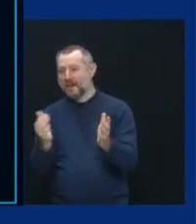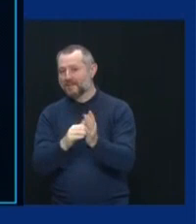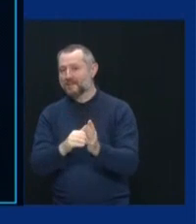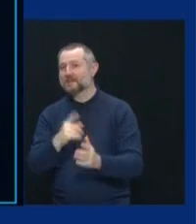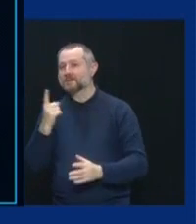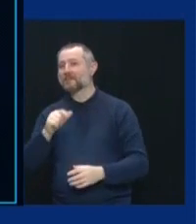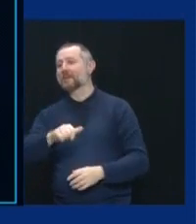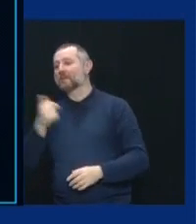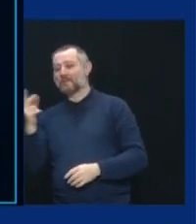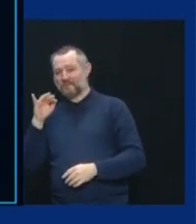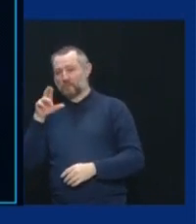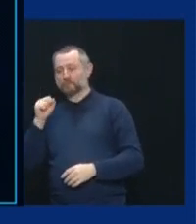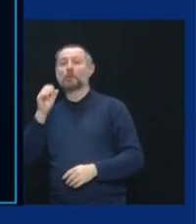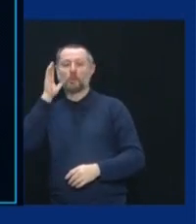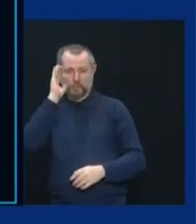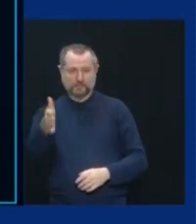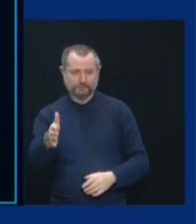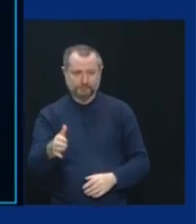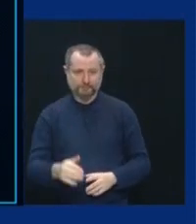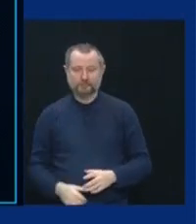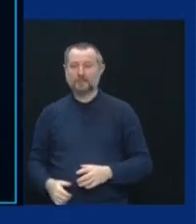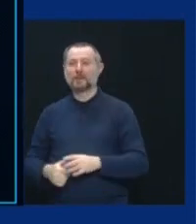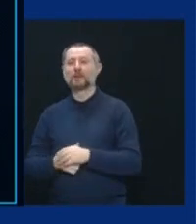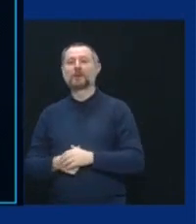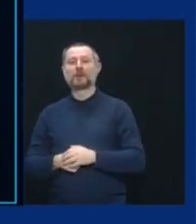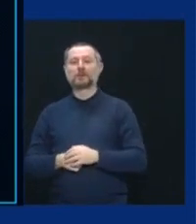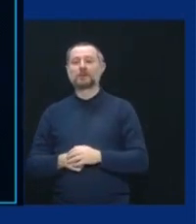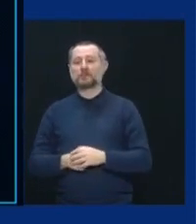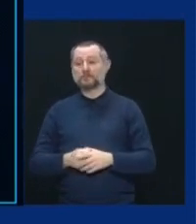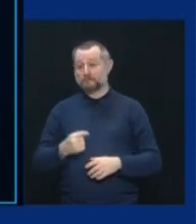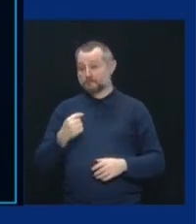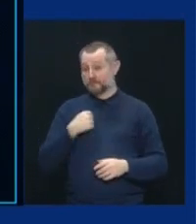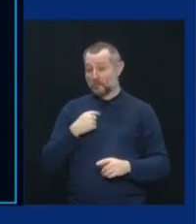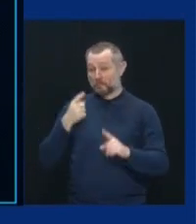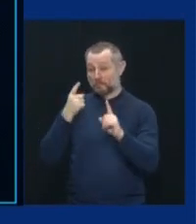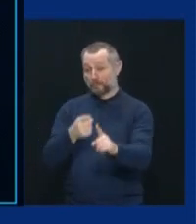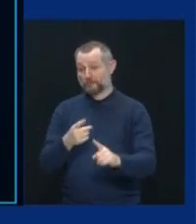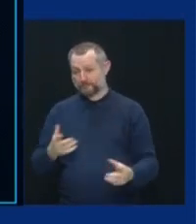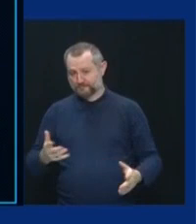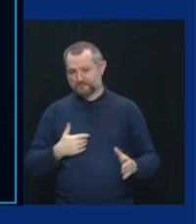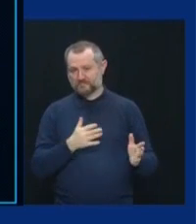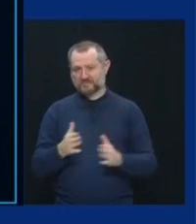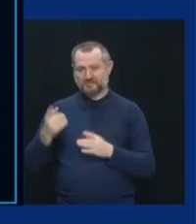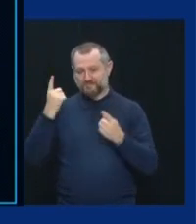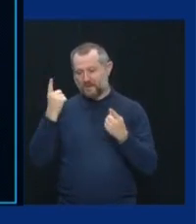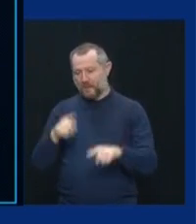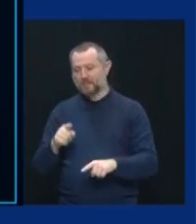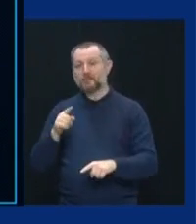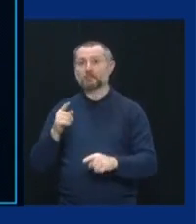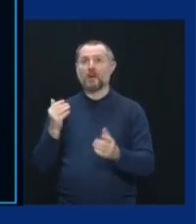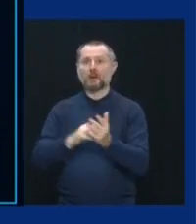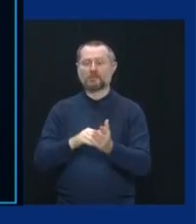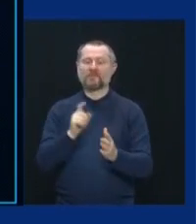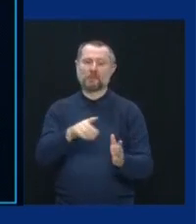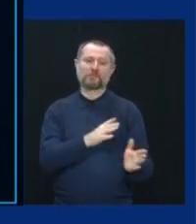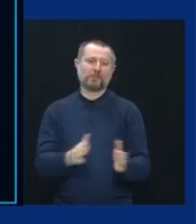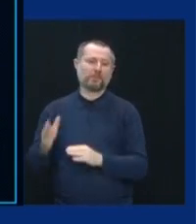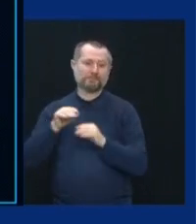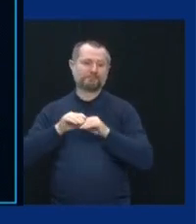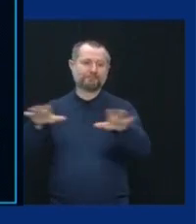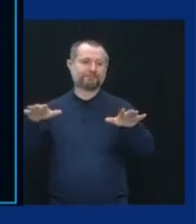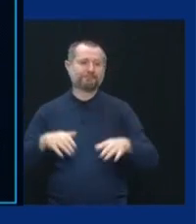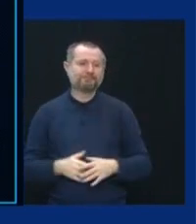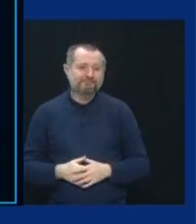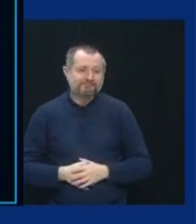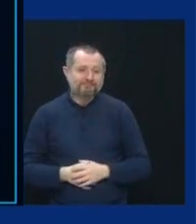As I sit here, I would plan on it. And yes, this was